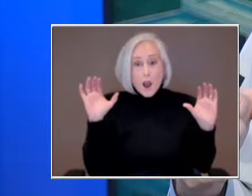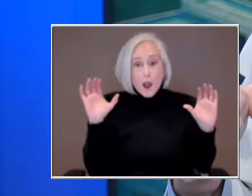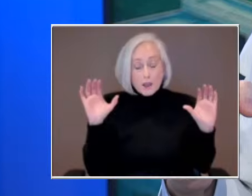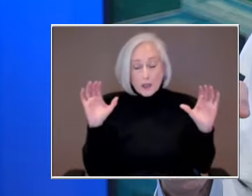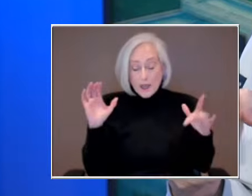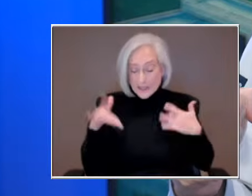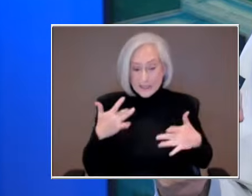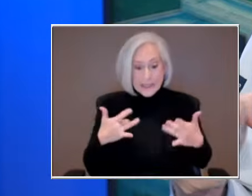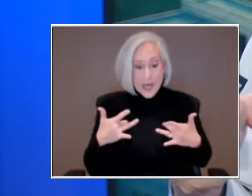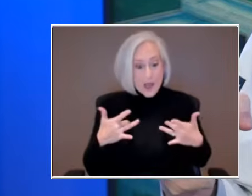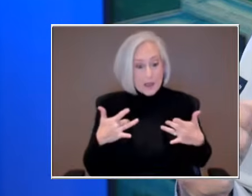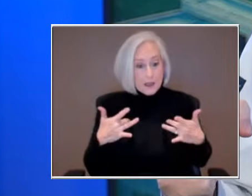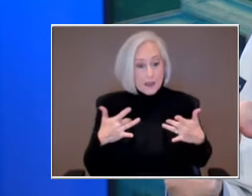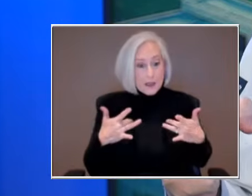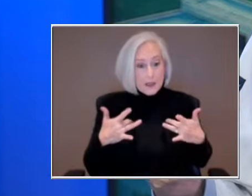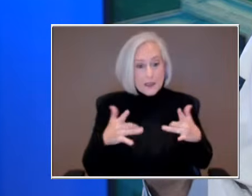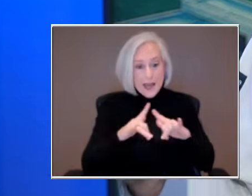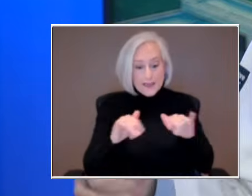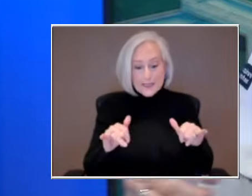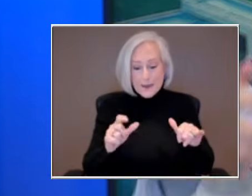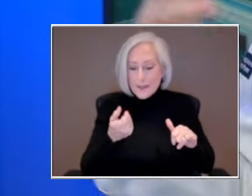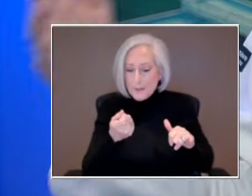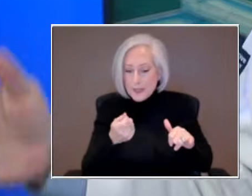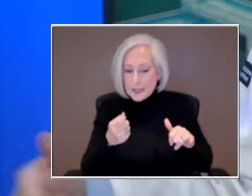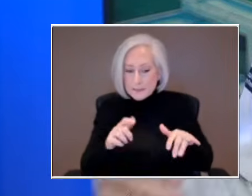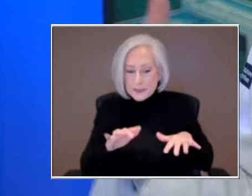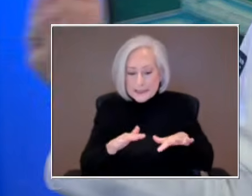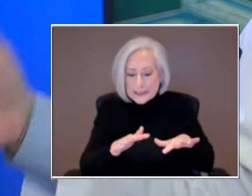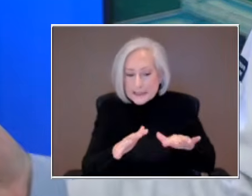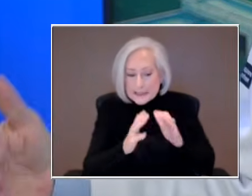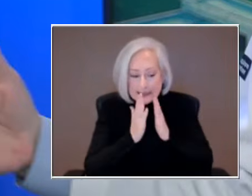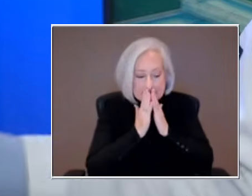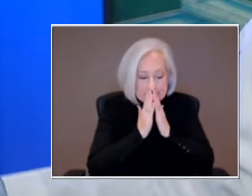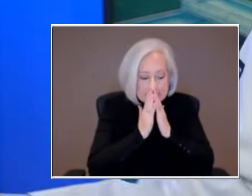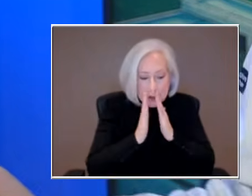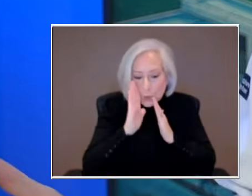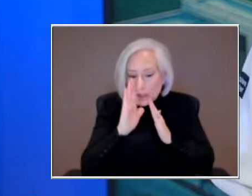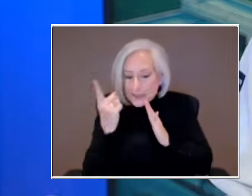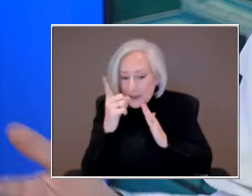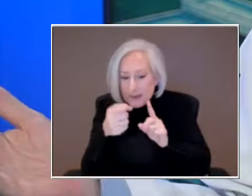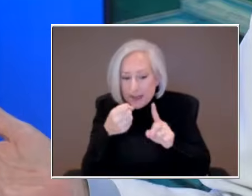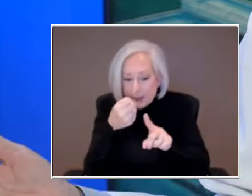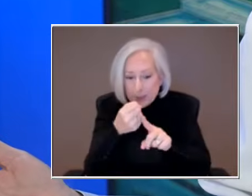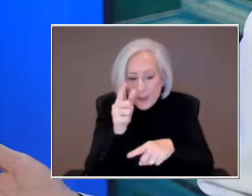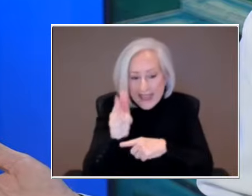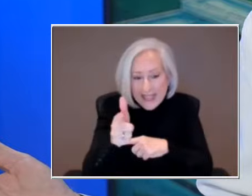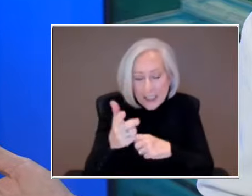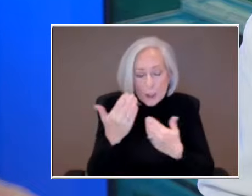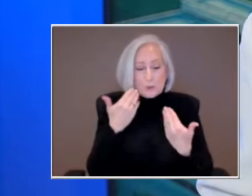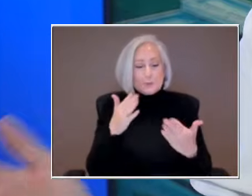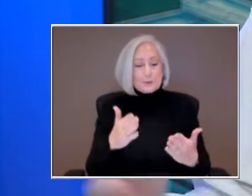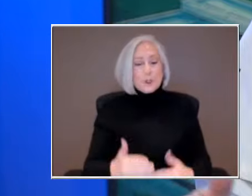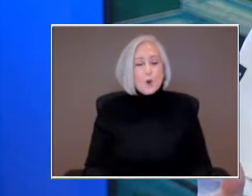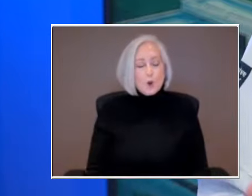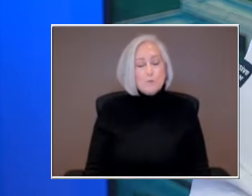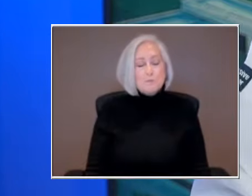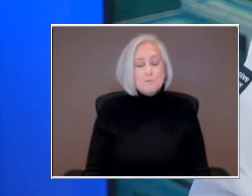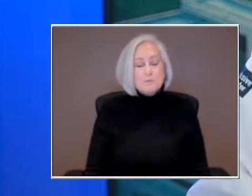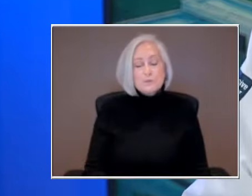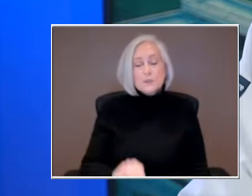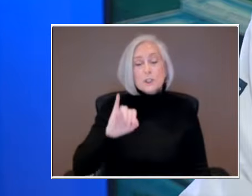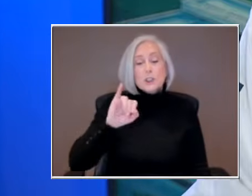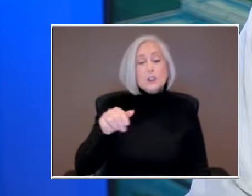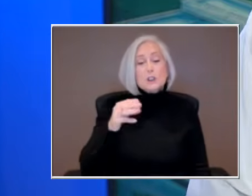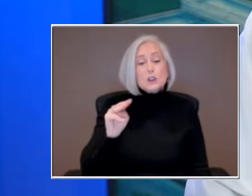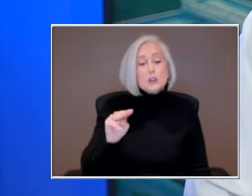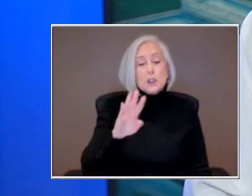always kind of anxious about if something's going to recur down the line. I think what Jim has going in his favor